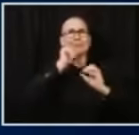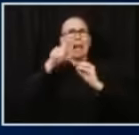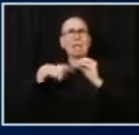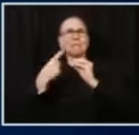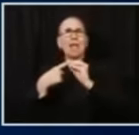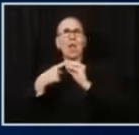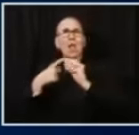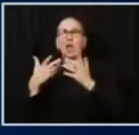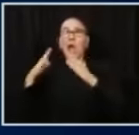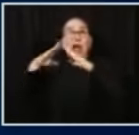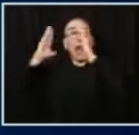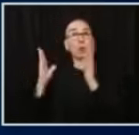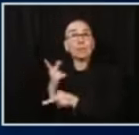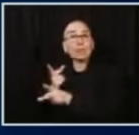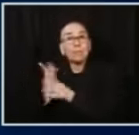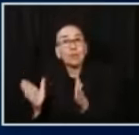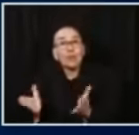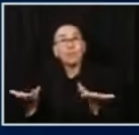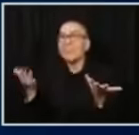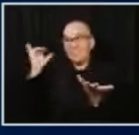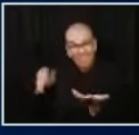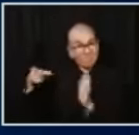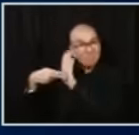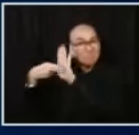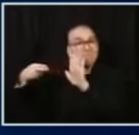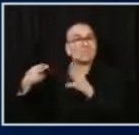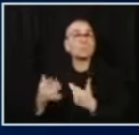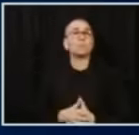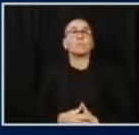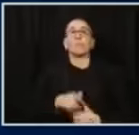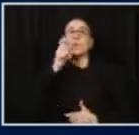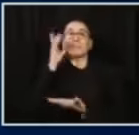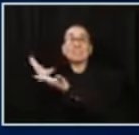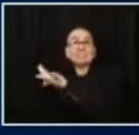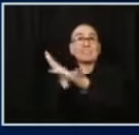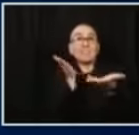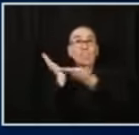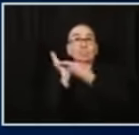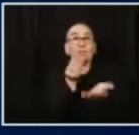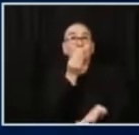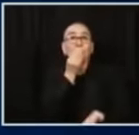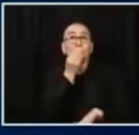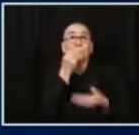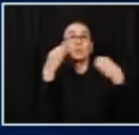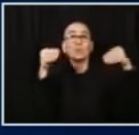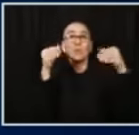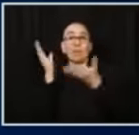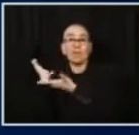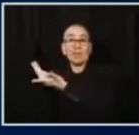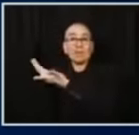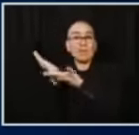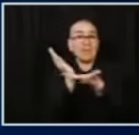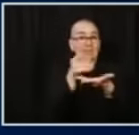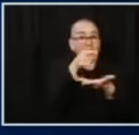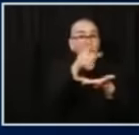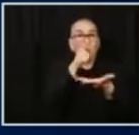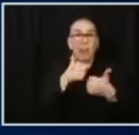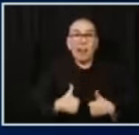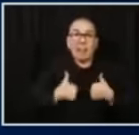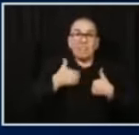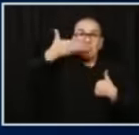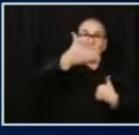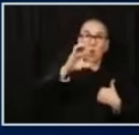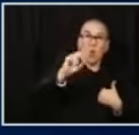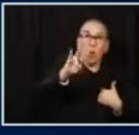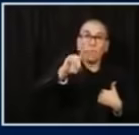are making sure that we can care for these residents and patients. And then when we look at long-term care settings, the first